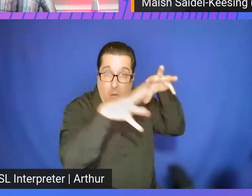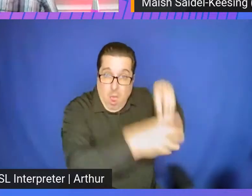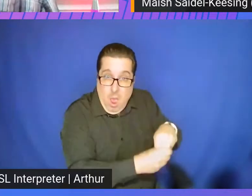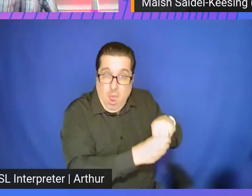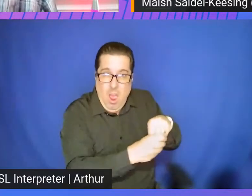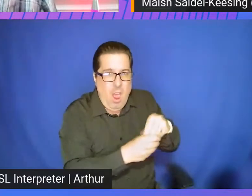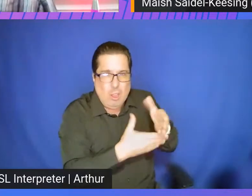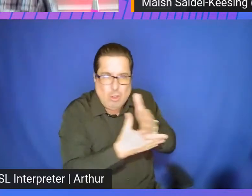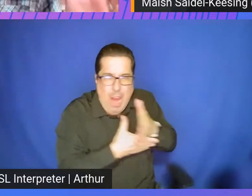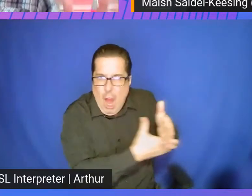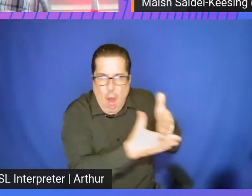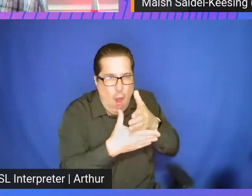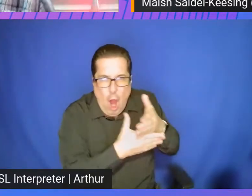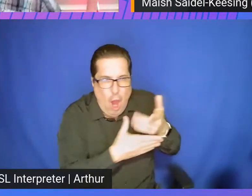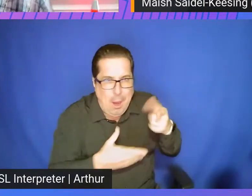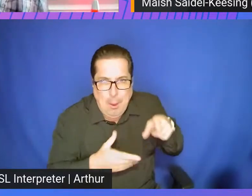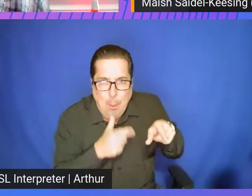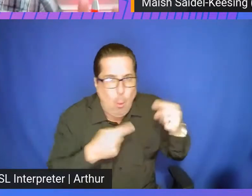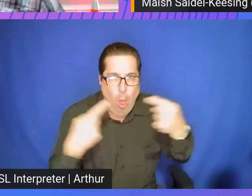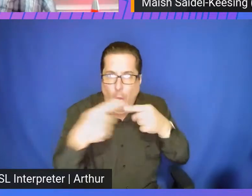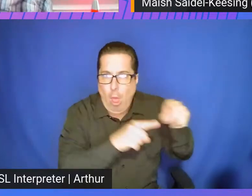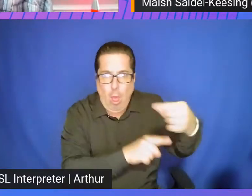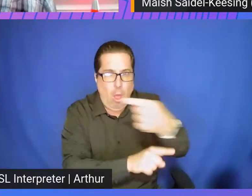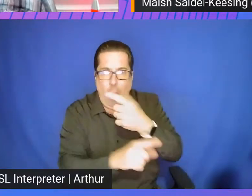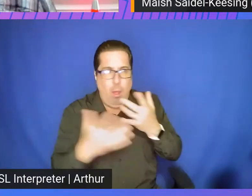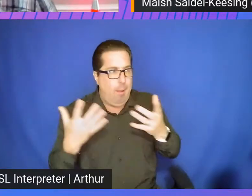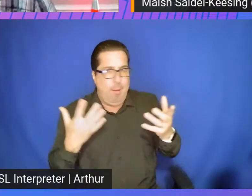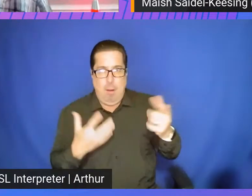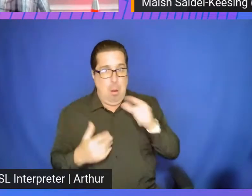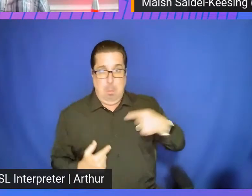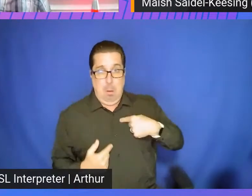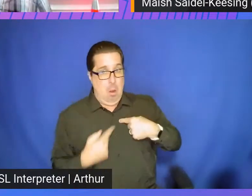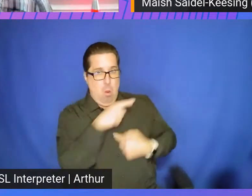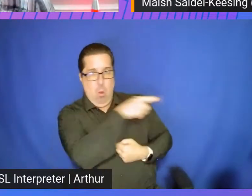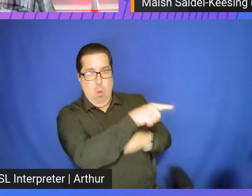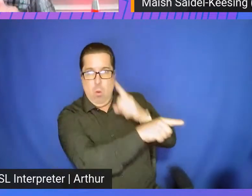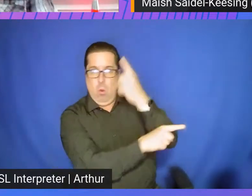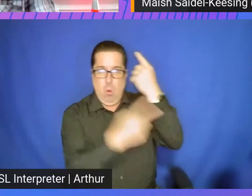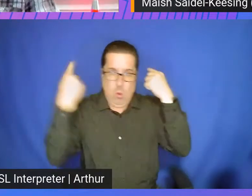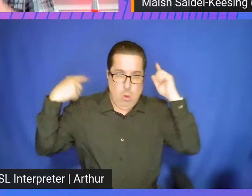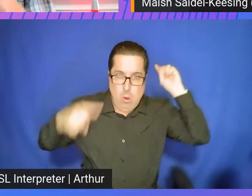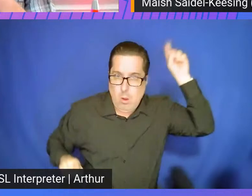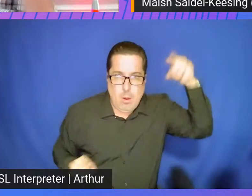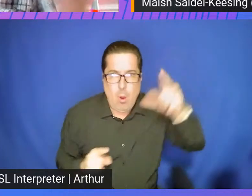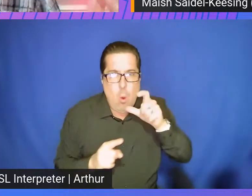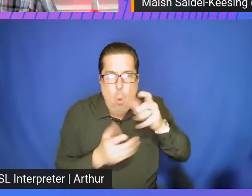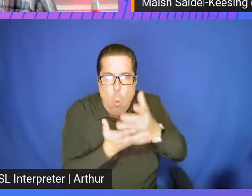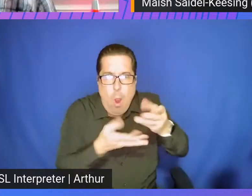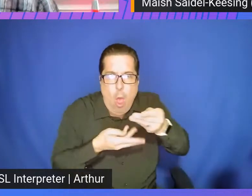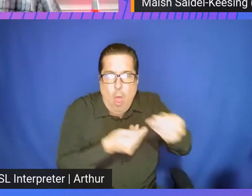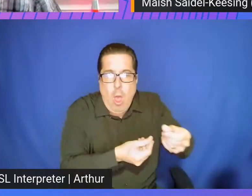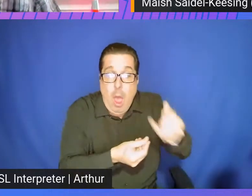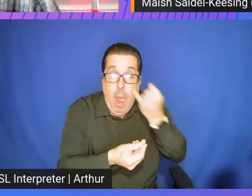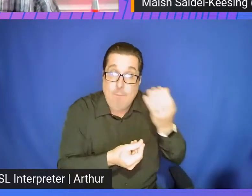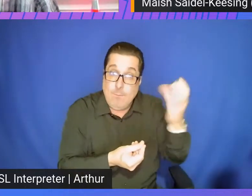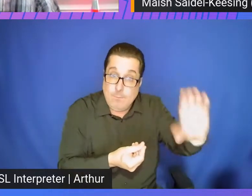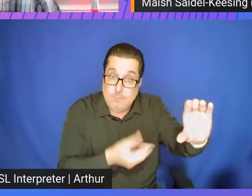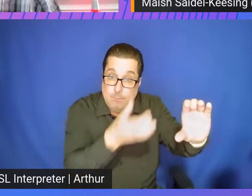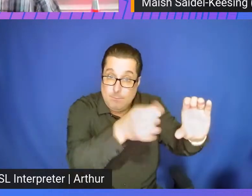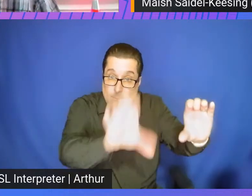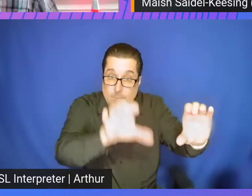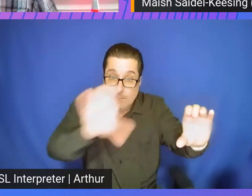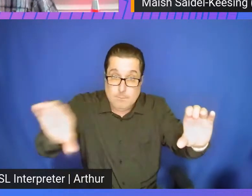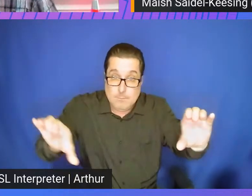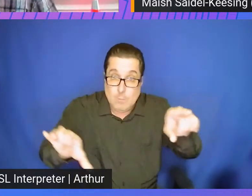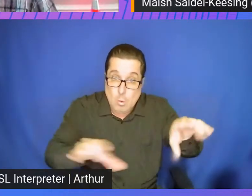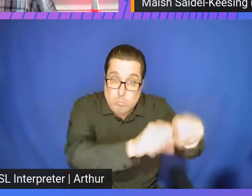kind of fly under the radar and you're like, no one's going to know that it's my service that's wasting things. But once you shine a light on it, people are like, okay, cool. Yeah, we can take